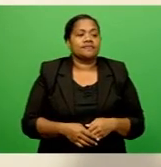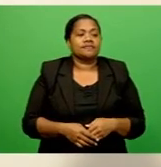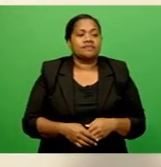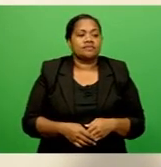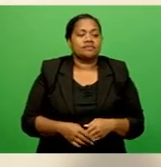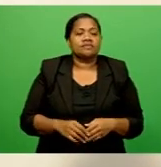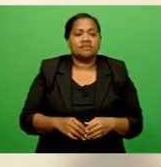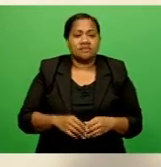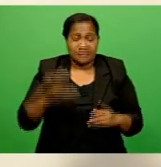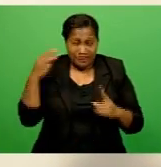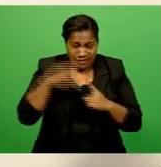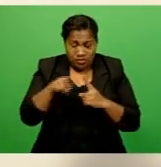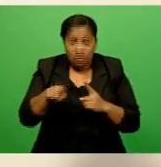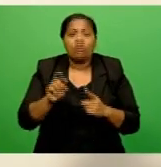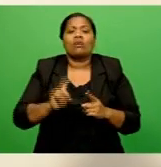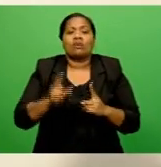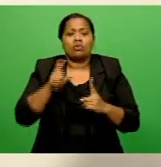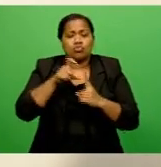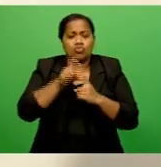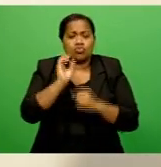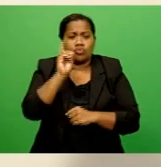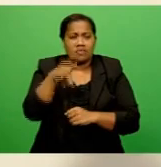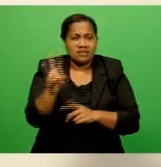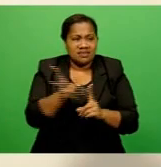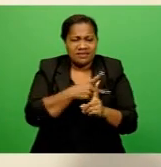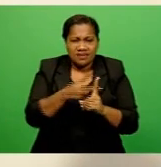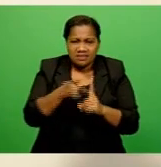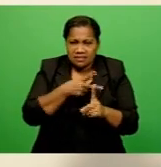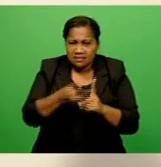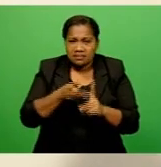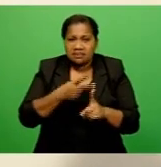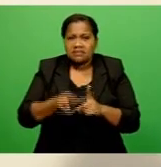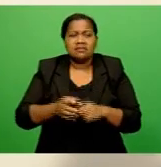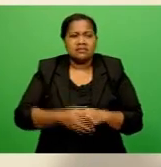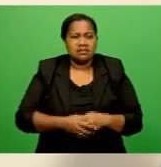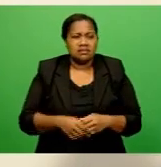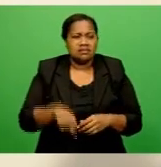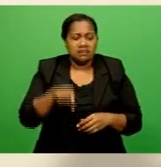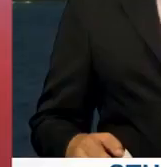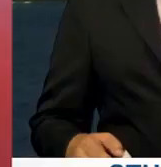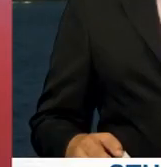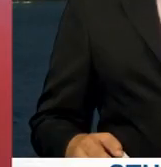violence is not an hypothesis. It's a certainty.